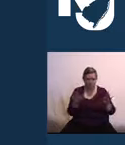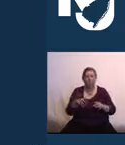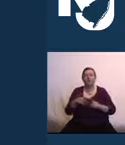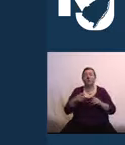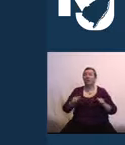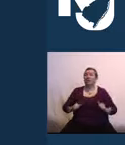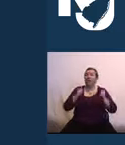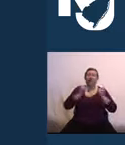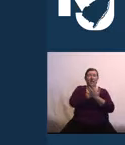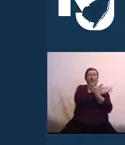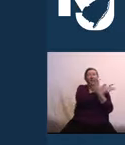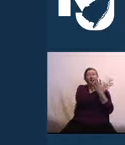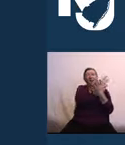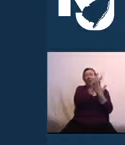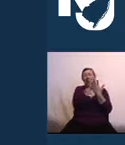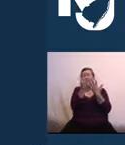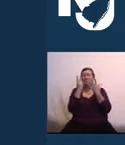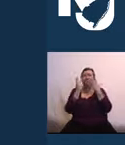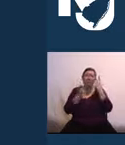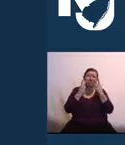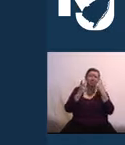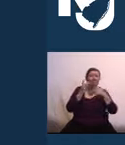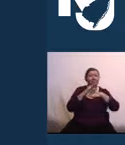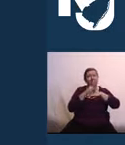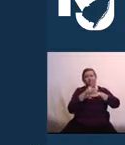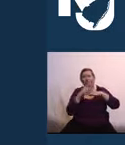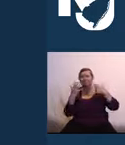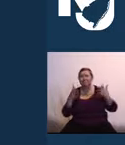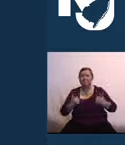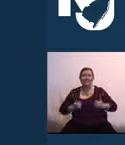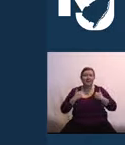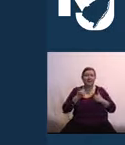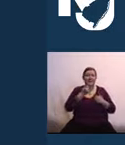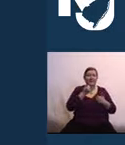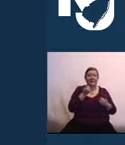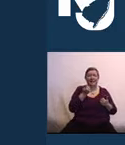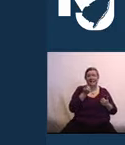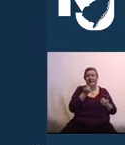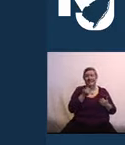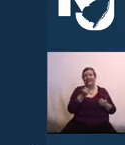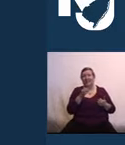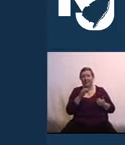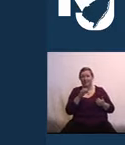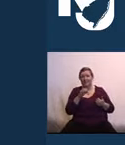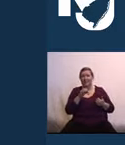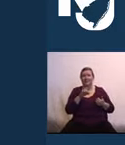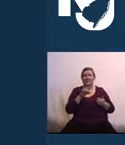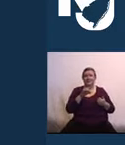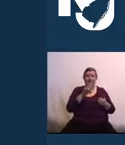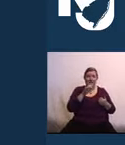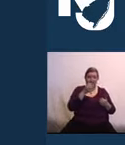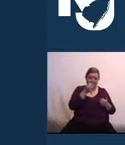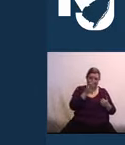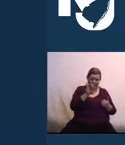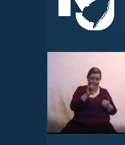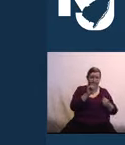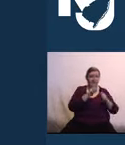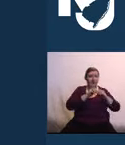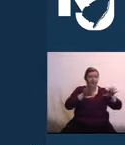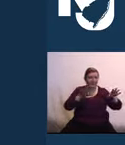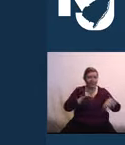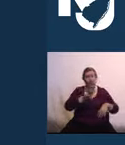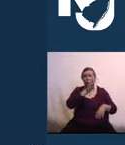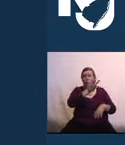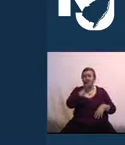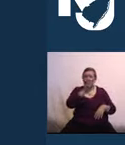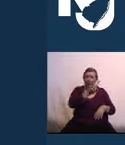much history and change. She survived the 1918 flu pandemic. She witnessed 2 world wars. She was born before news